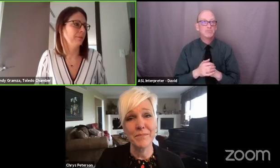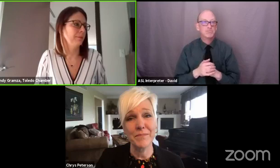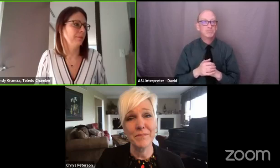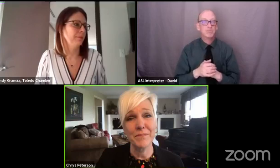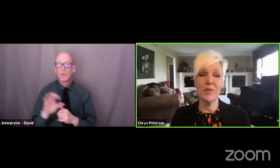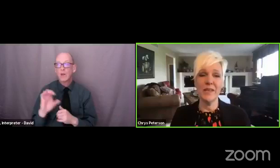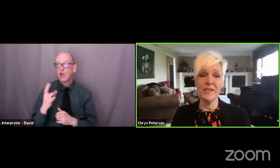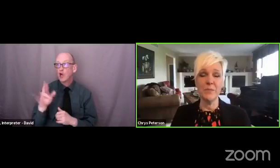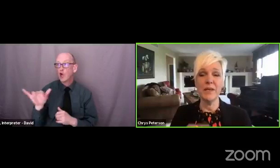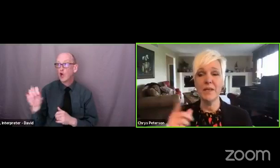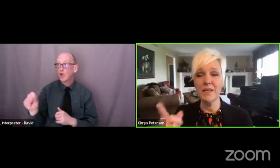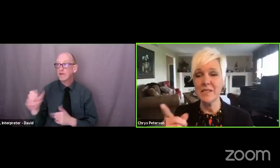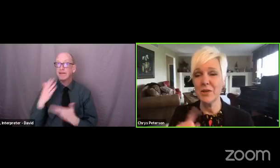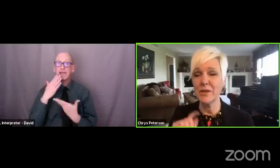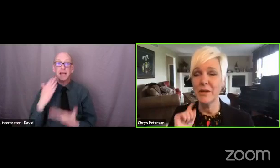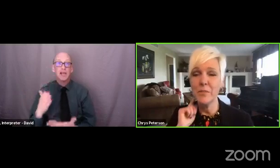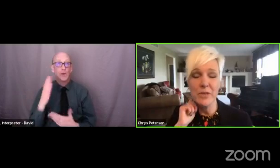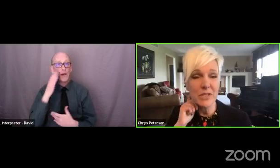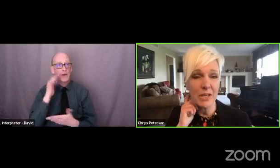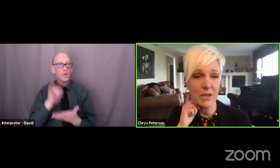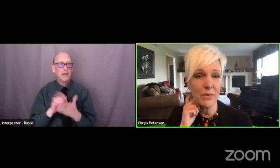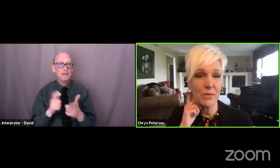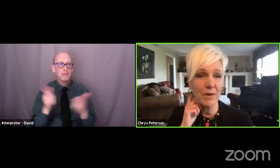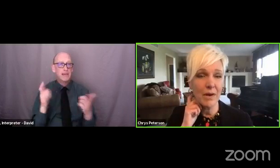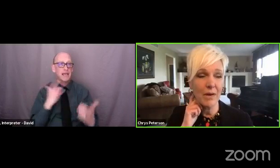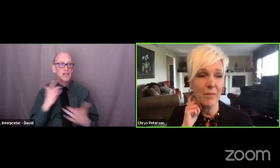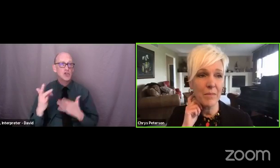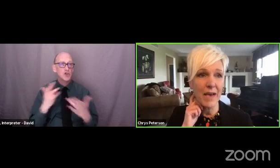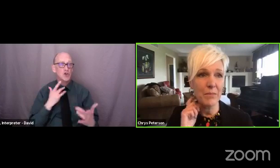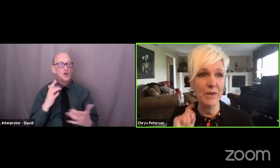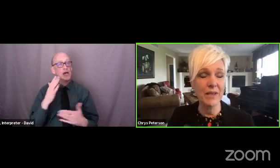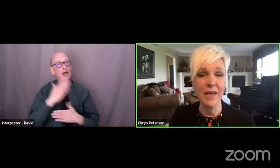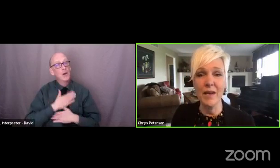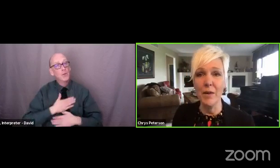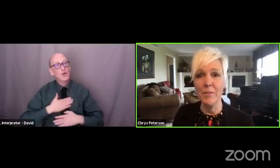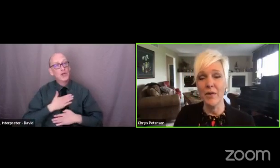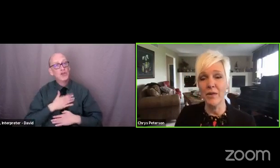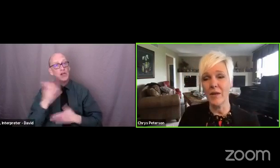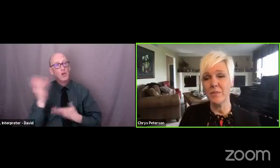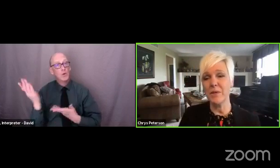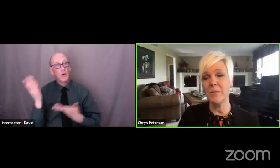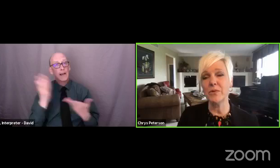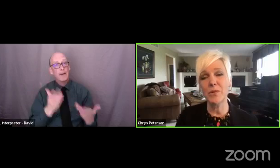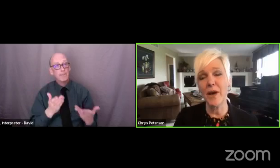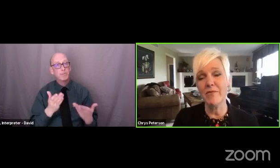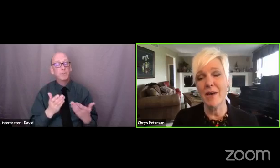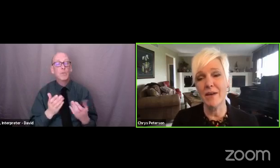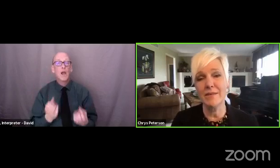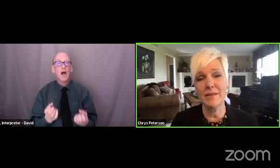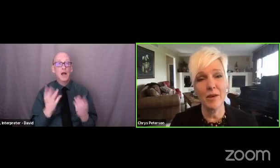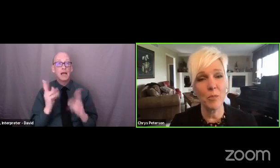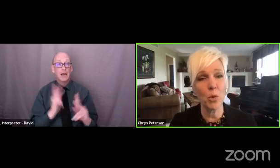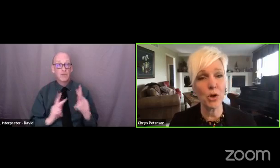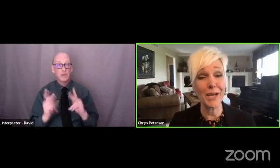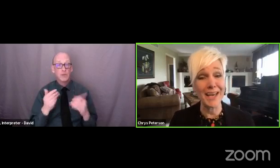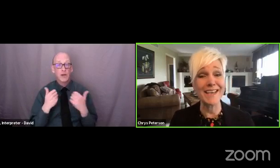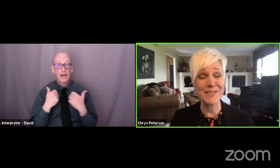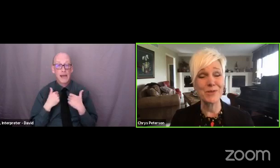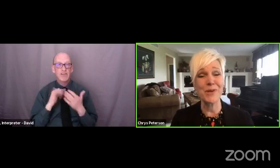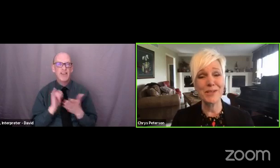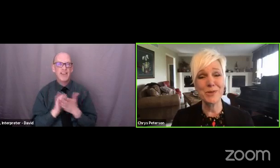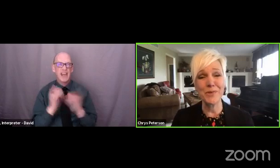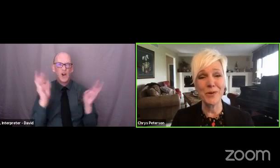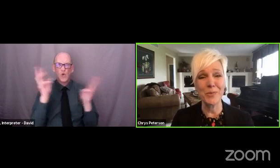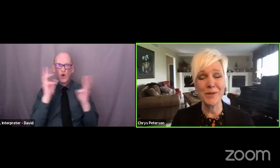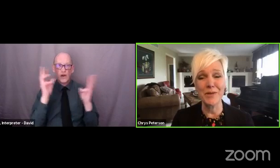Thank you, Wendy. I know that is a big concern. I appreciate you bringing that up, Mel. A lot of people do have that worry as